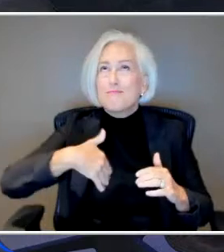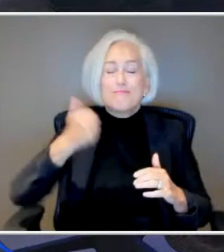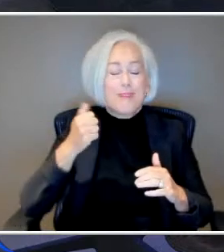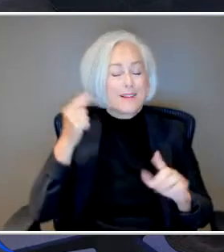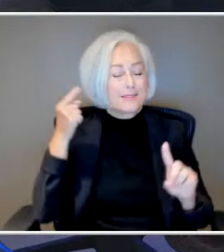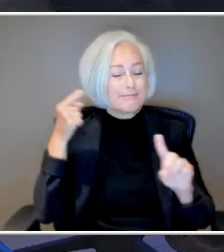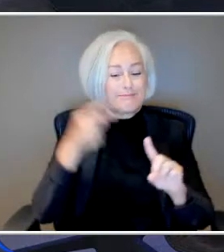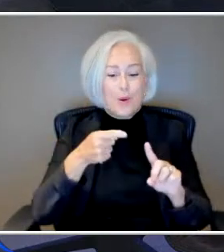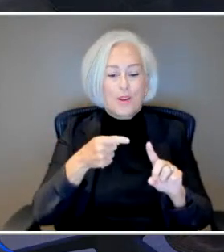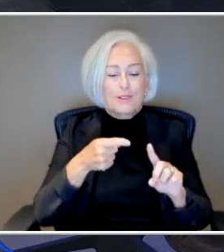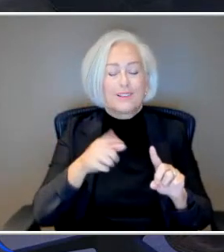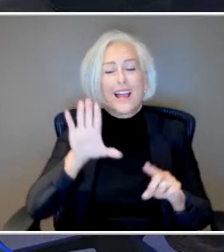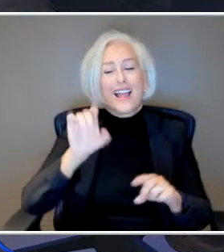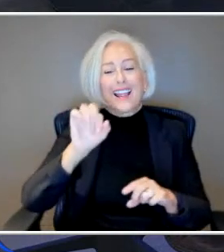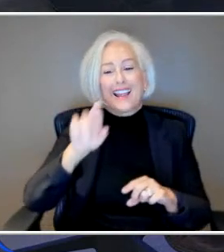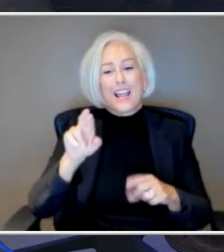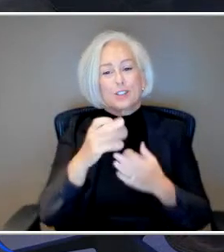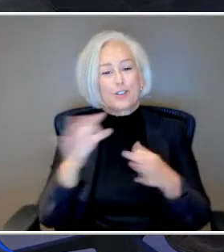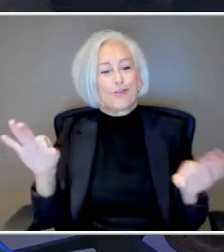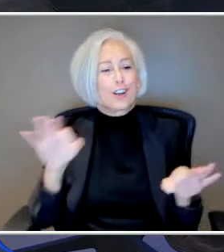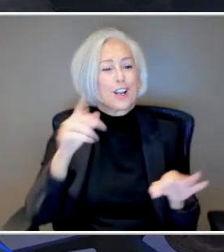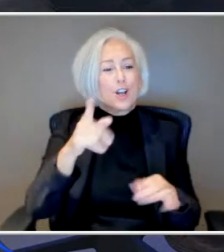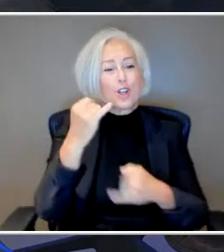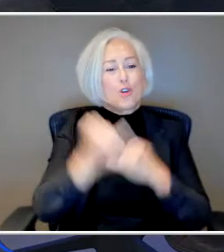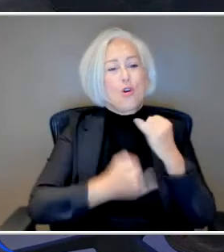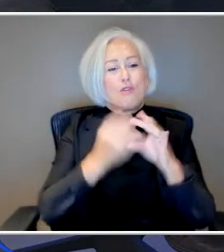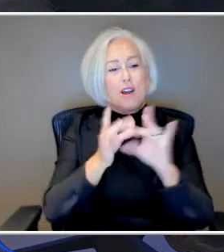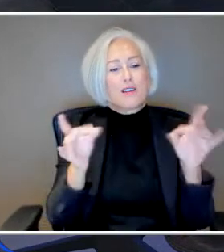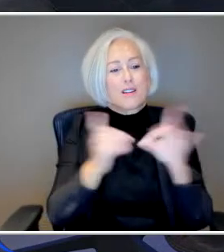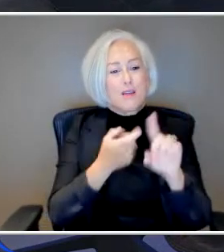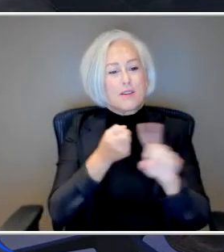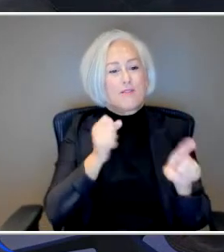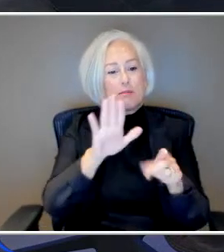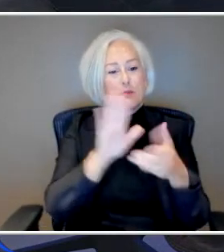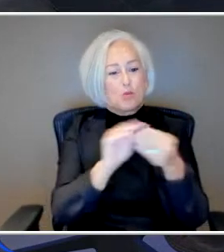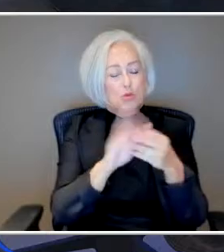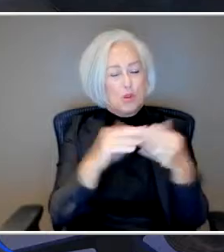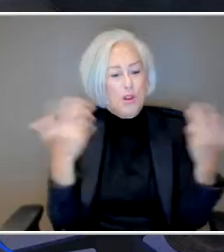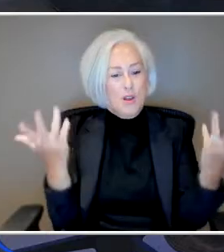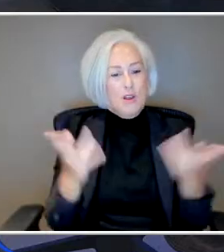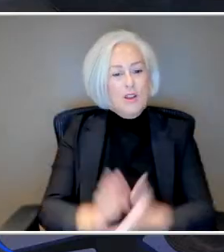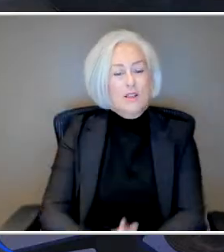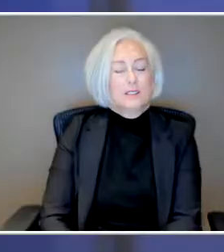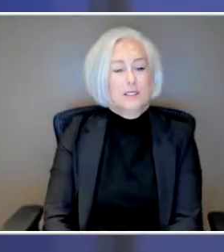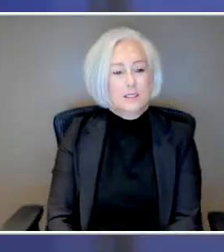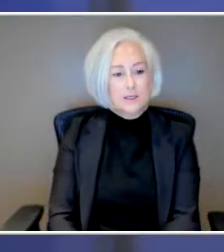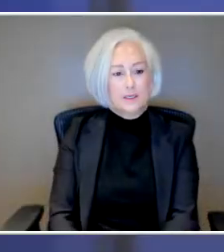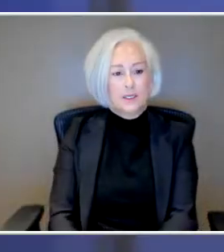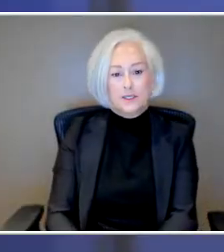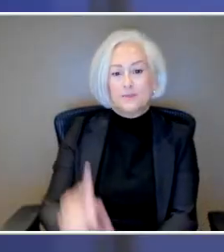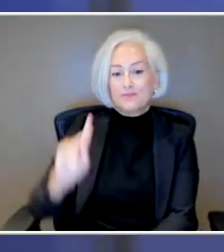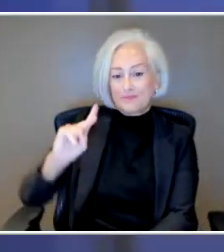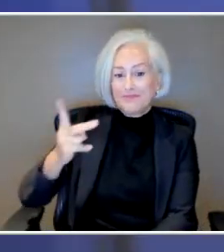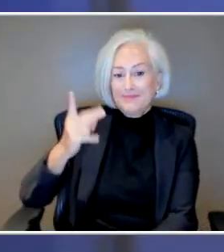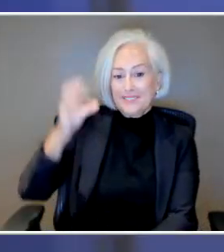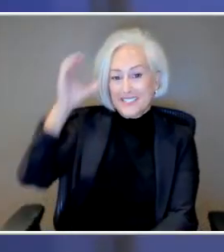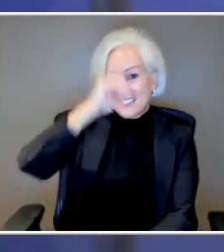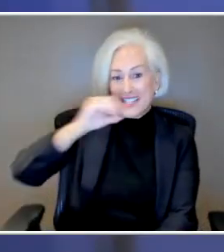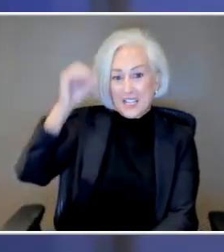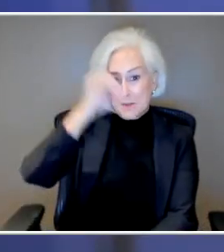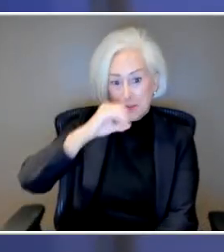wrap up today, what do you want the big takeaway to be from your story? Second opinion and get those mammograms.